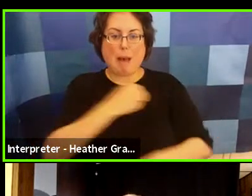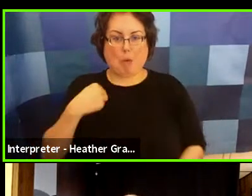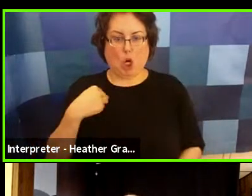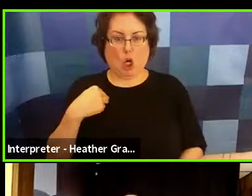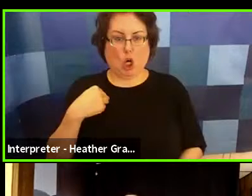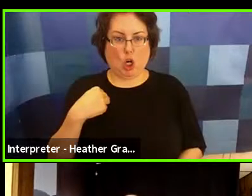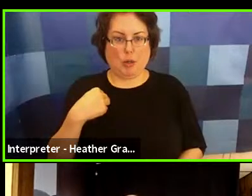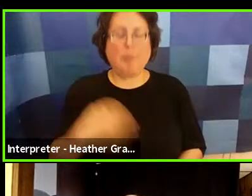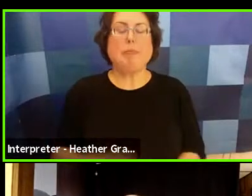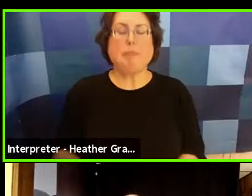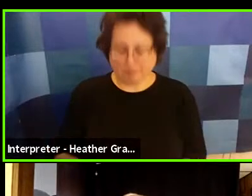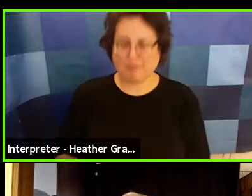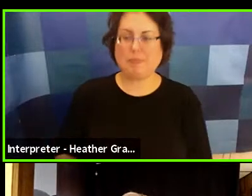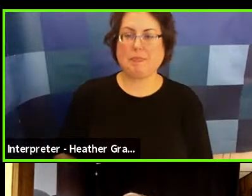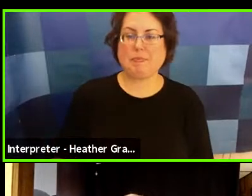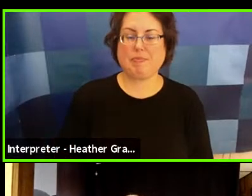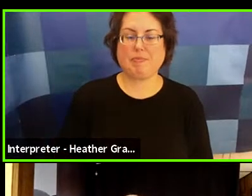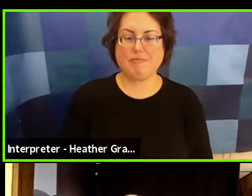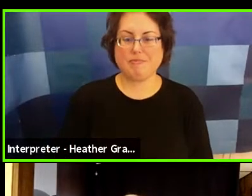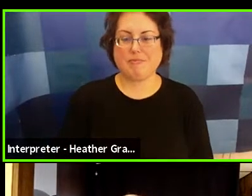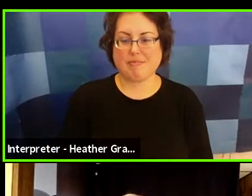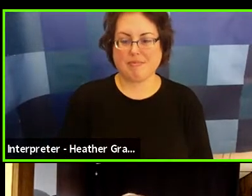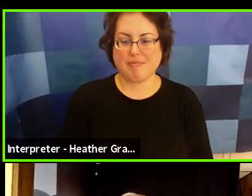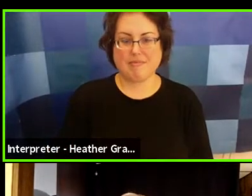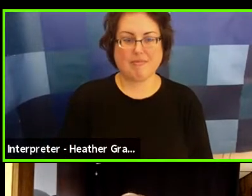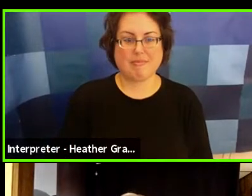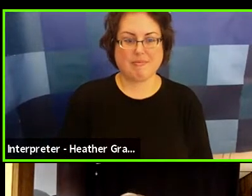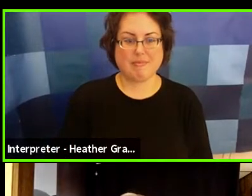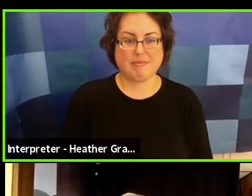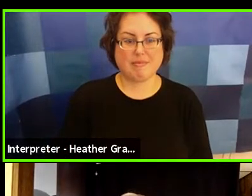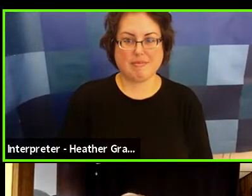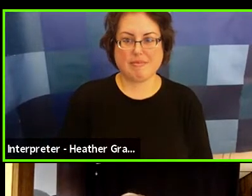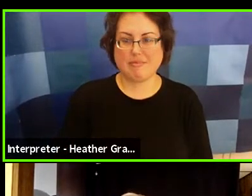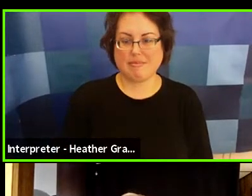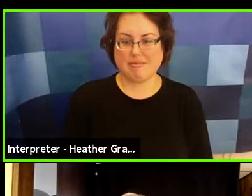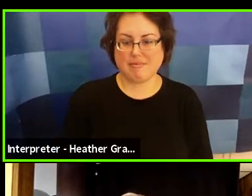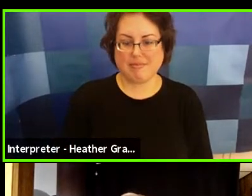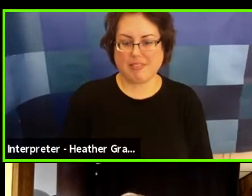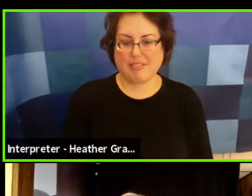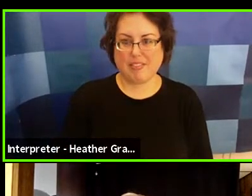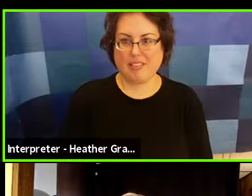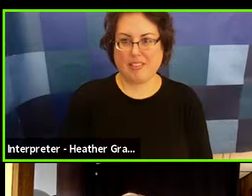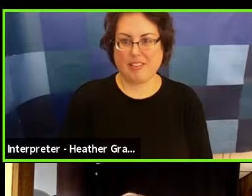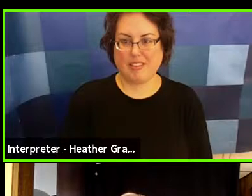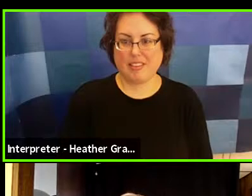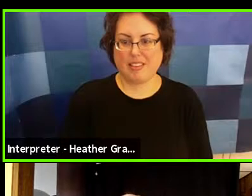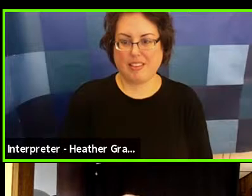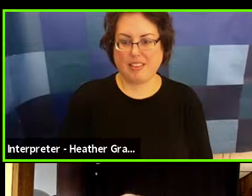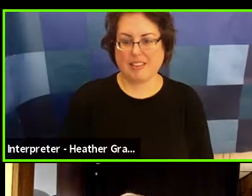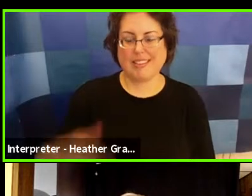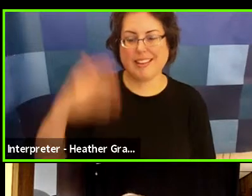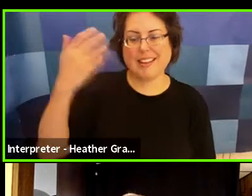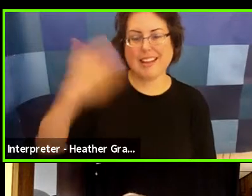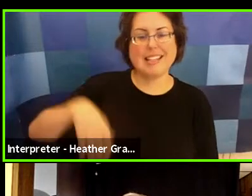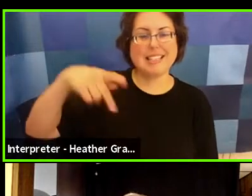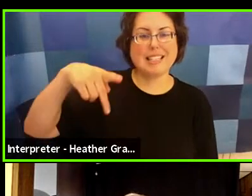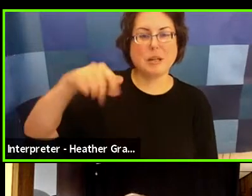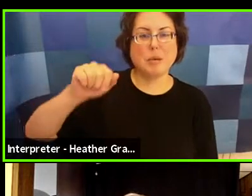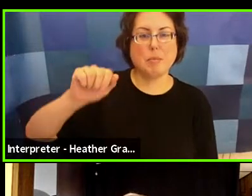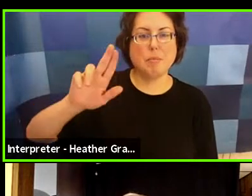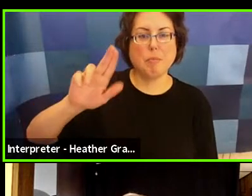Space menu, DCP admin, Danielle Nicole, host, computer audio muted, video off, recording locally. Ellen, task force